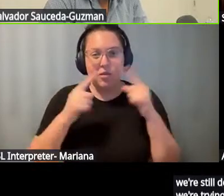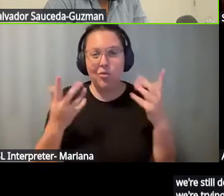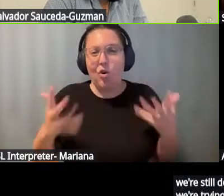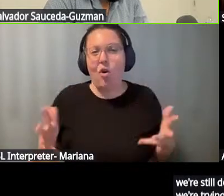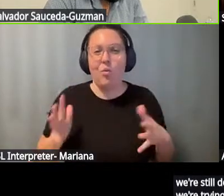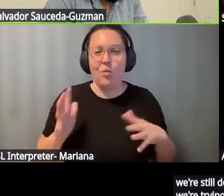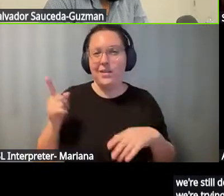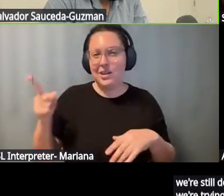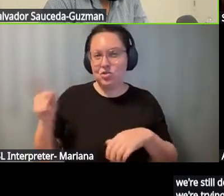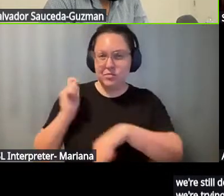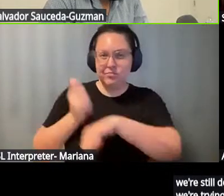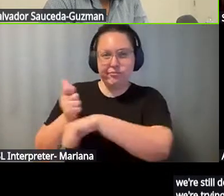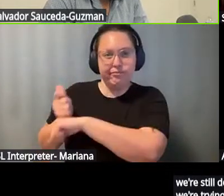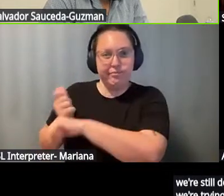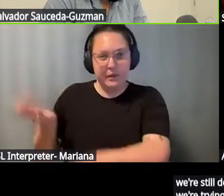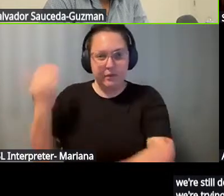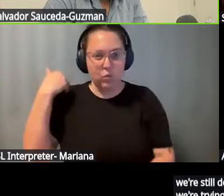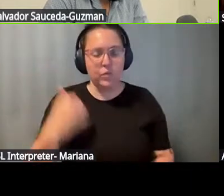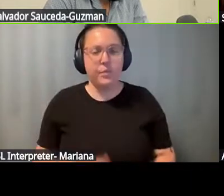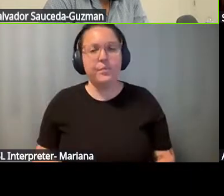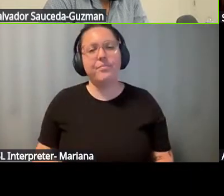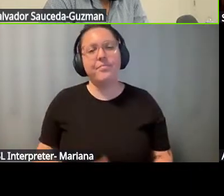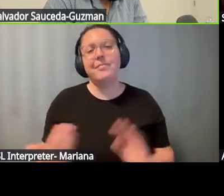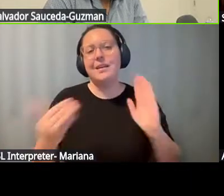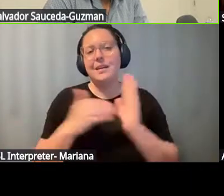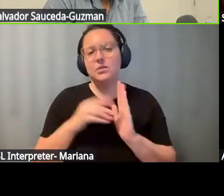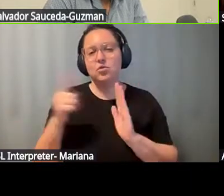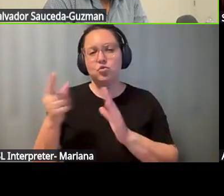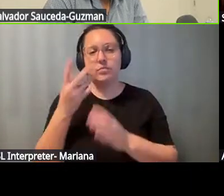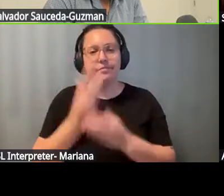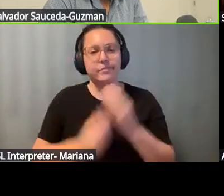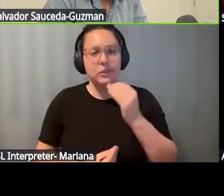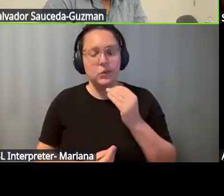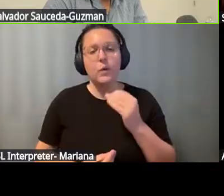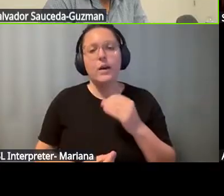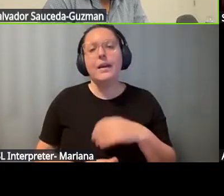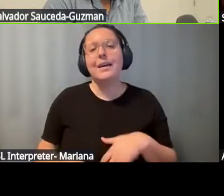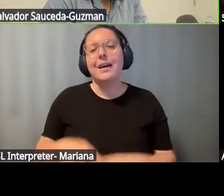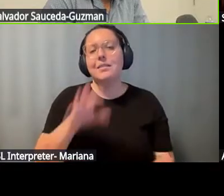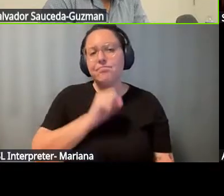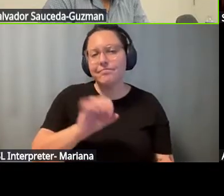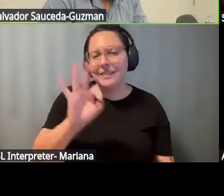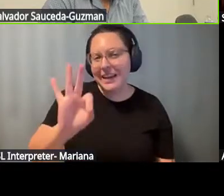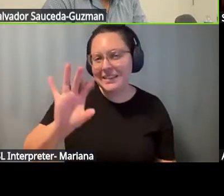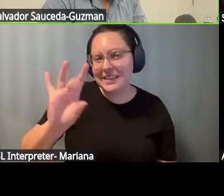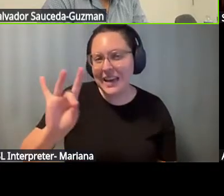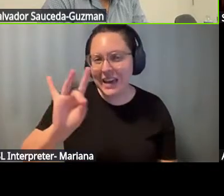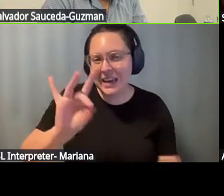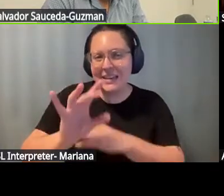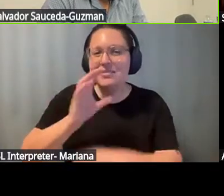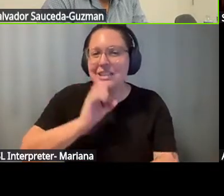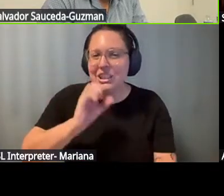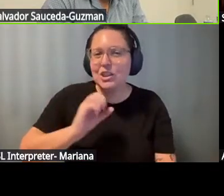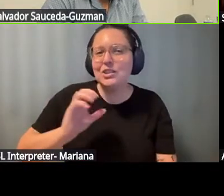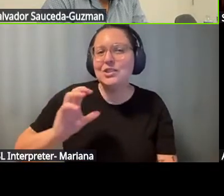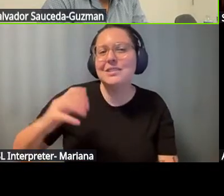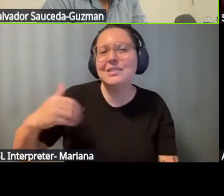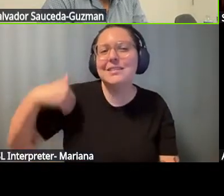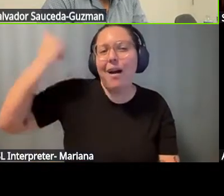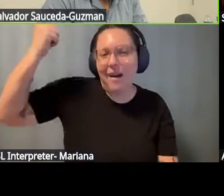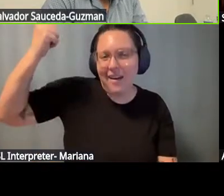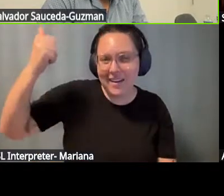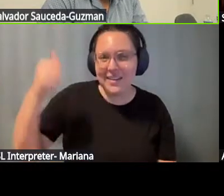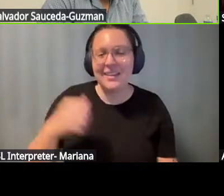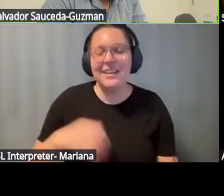the past. Again, she passed away at 98 years young. She did a lot for